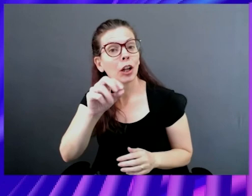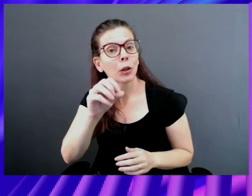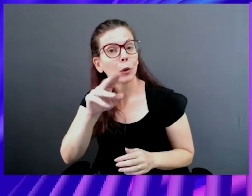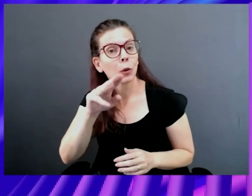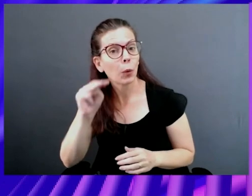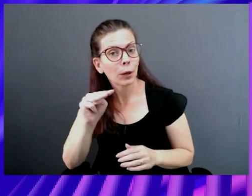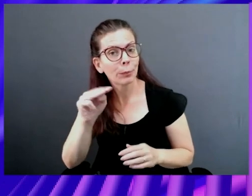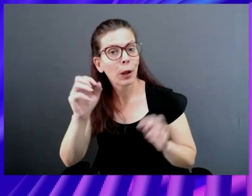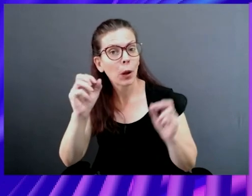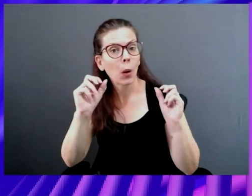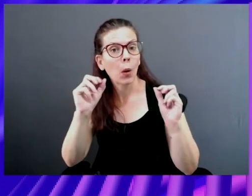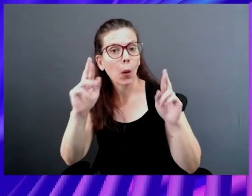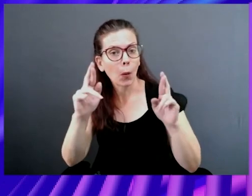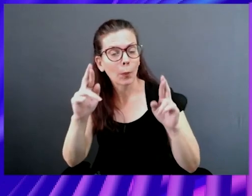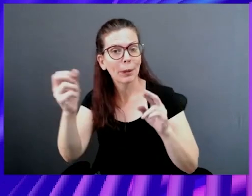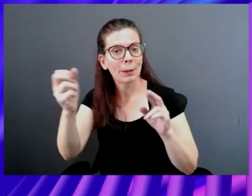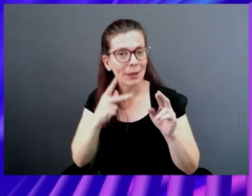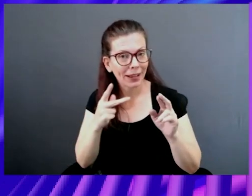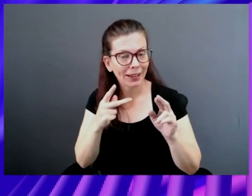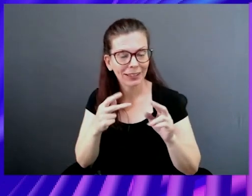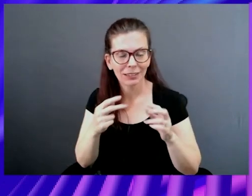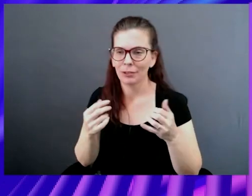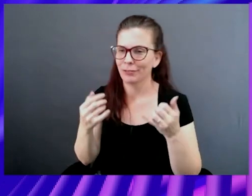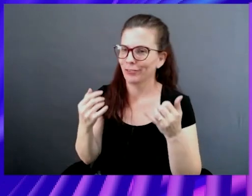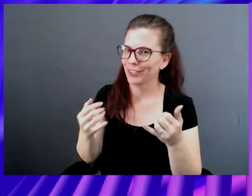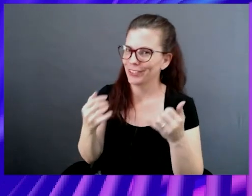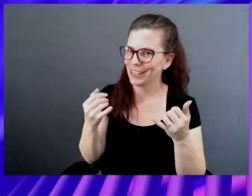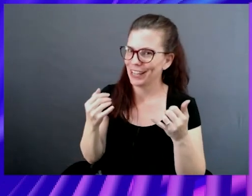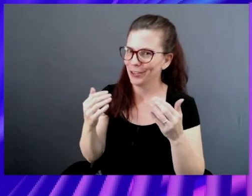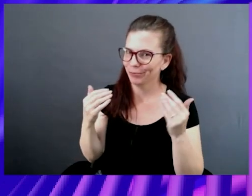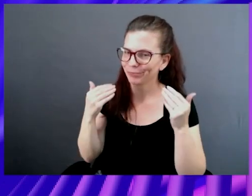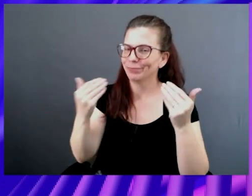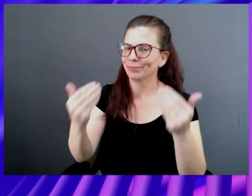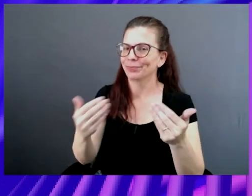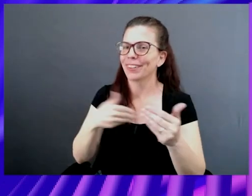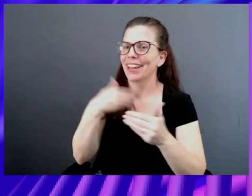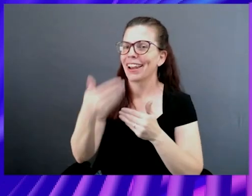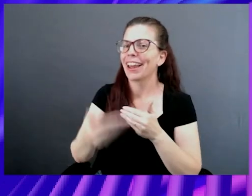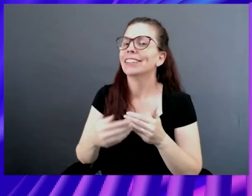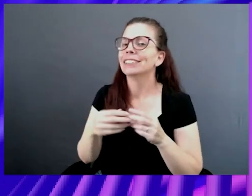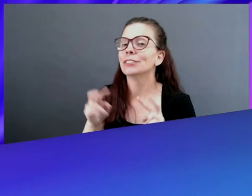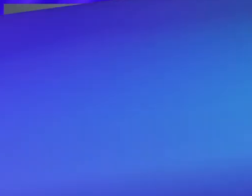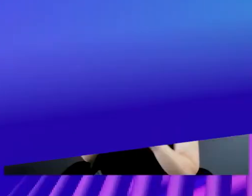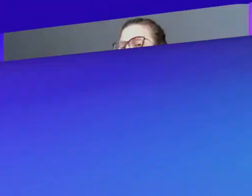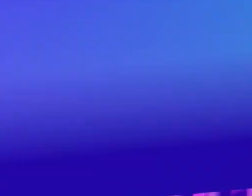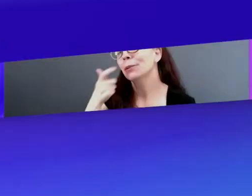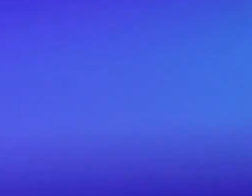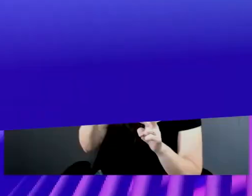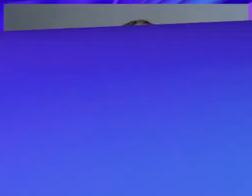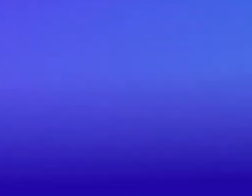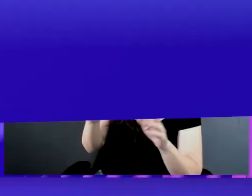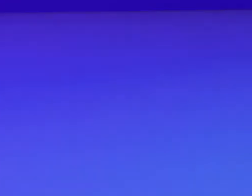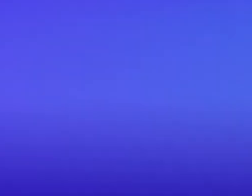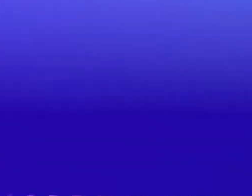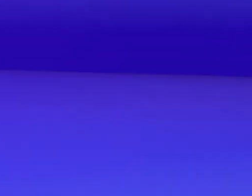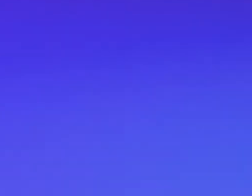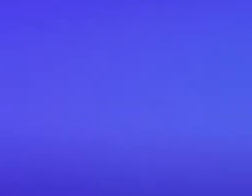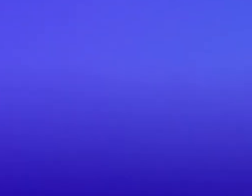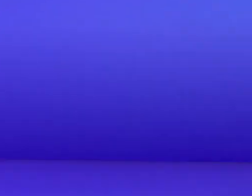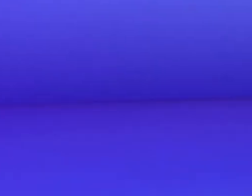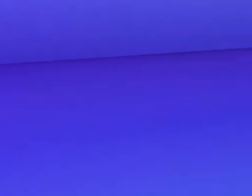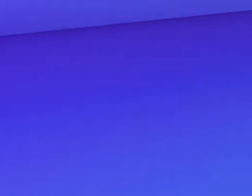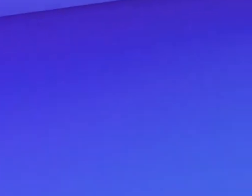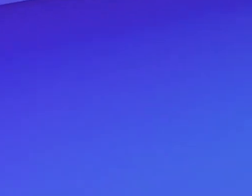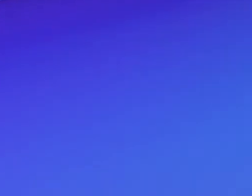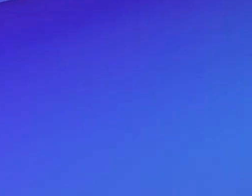back. But for now, we've got to move on and stay tuned for more content. On Air.